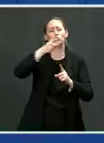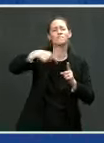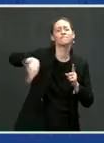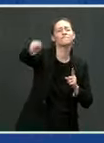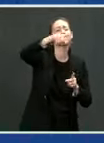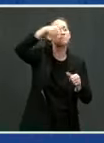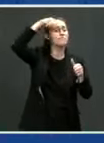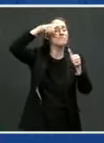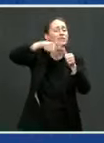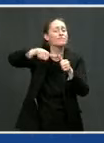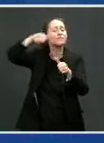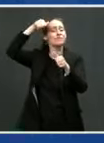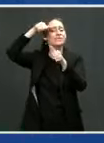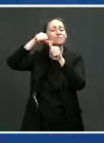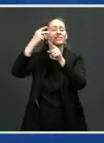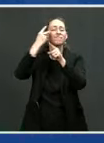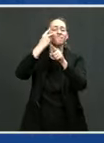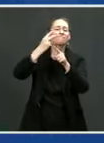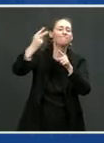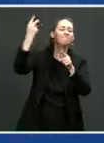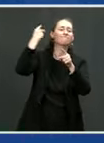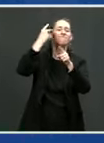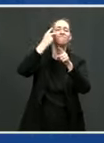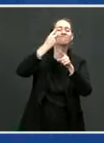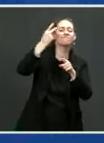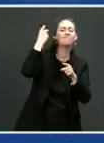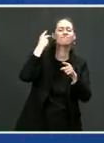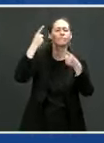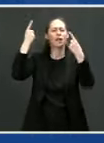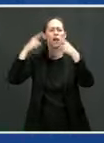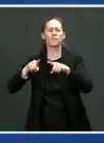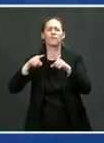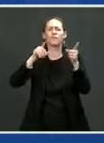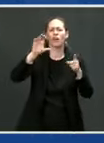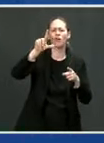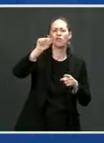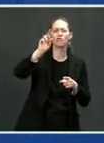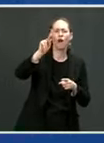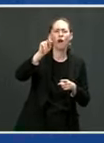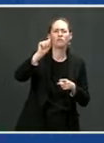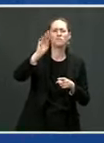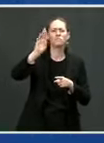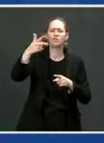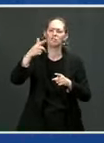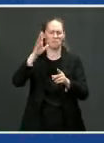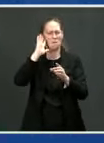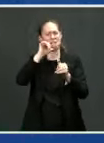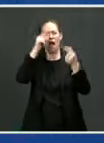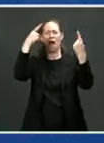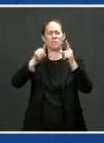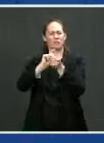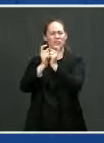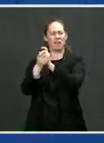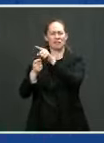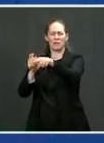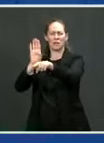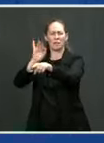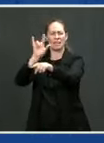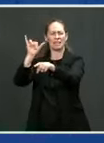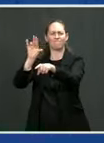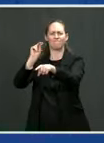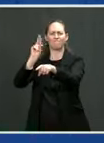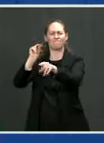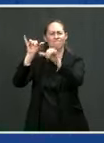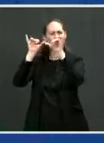Clarksburg never changed who Billy was. He was defined by his dignity,